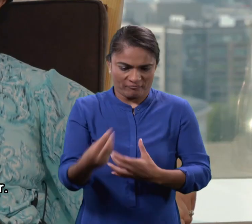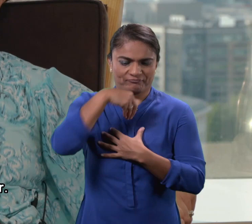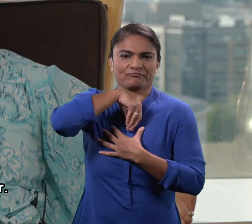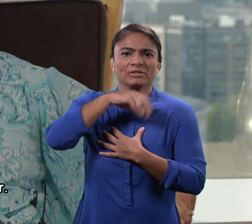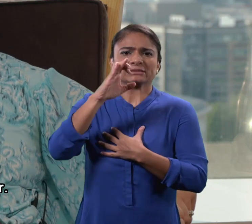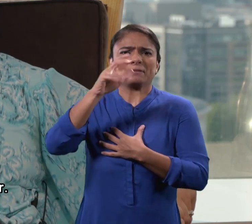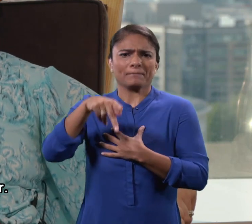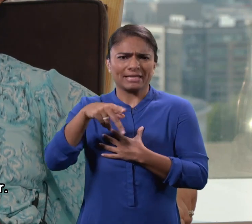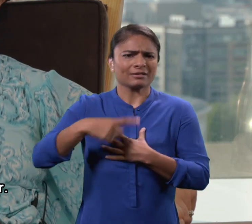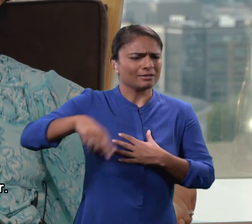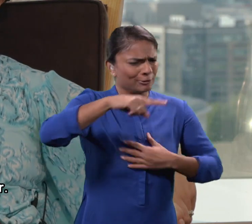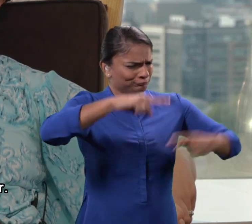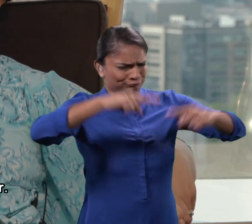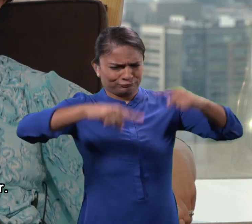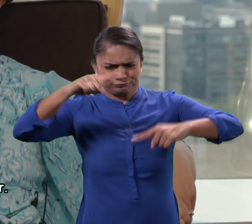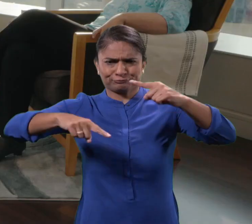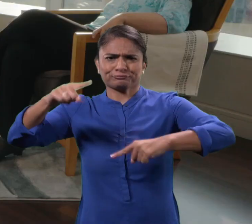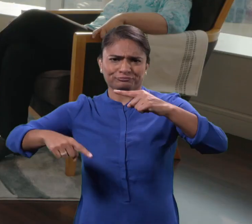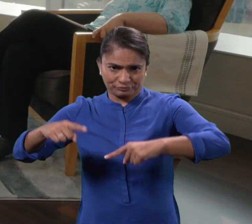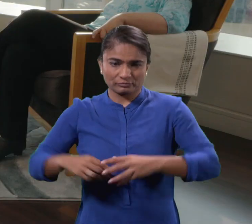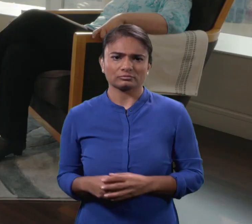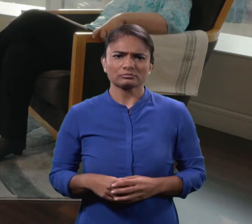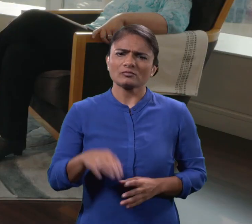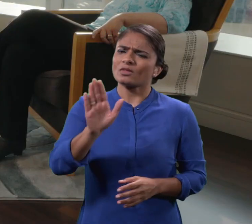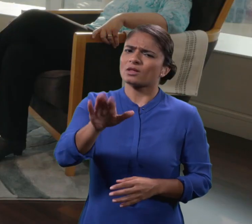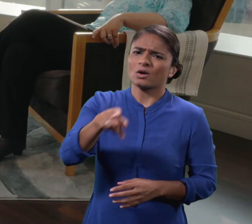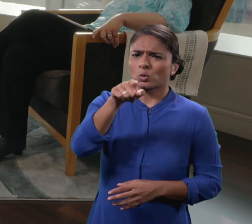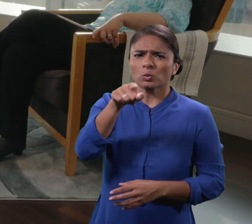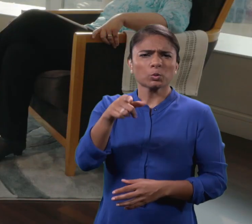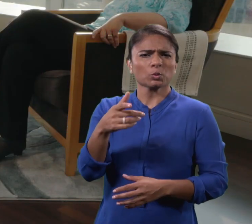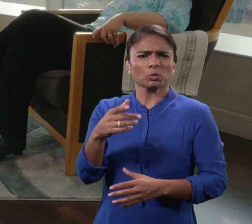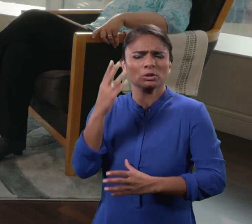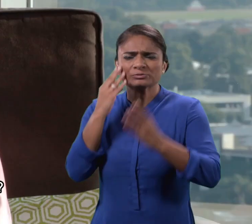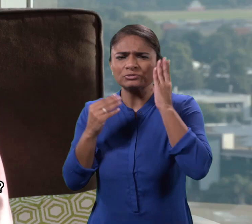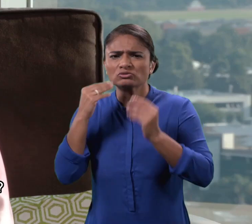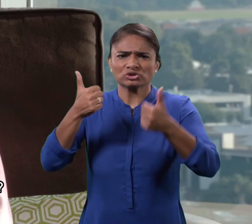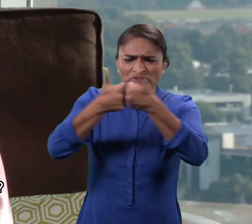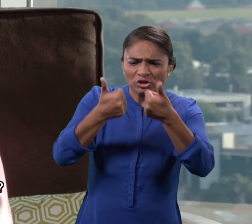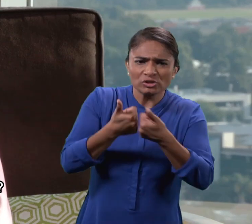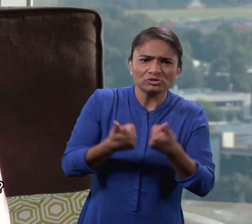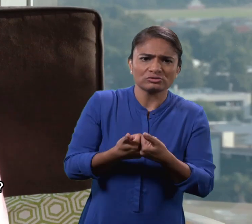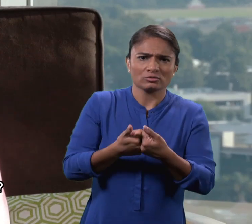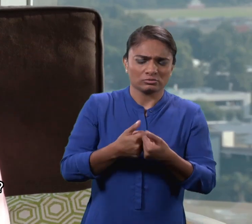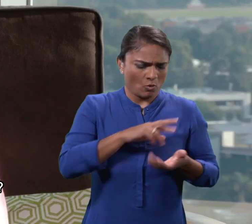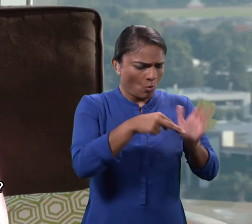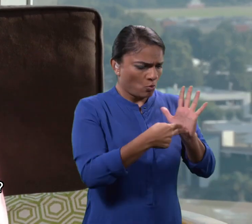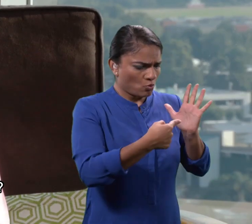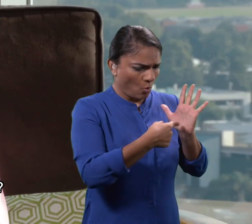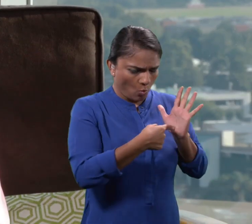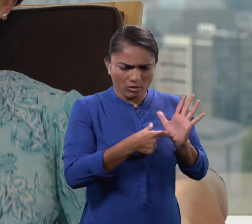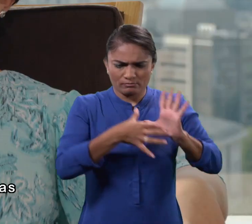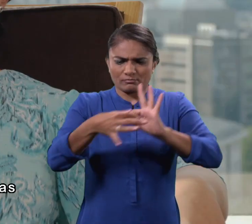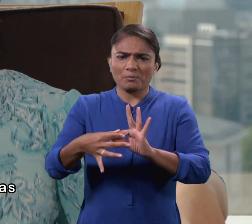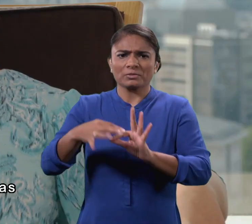cerebral palsy, and each one uniquely different from the other. Marthe-Marie, dealing with all of these challenges, what role does spirituality and faith